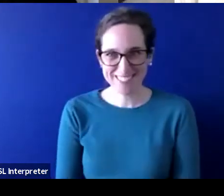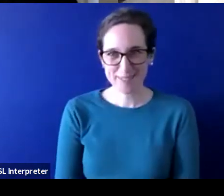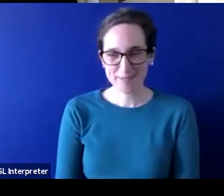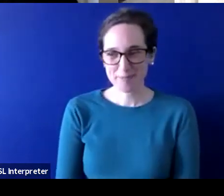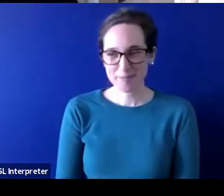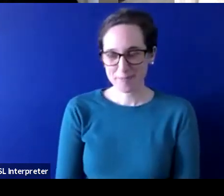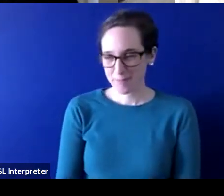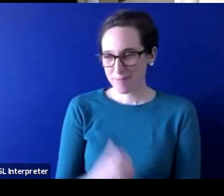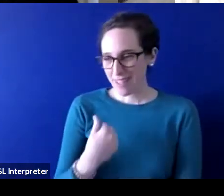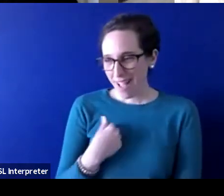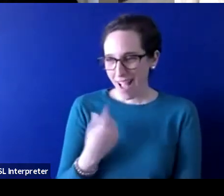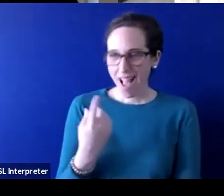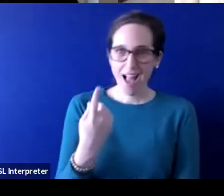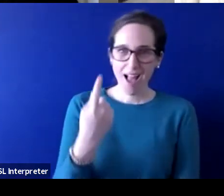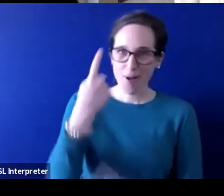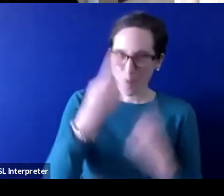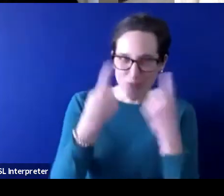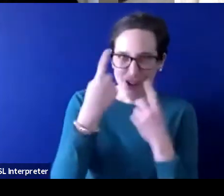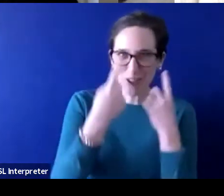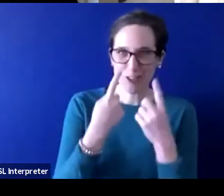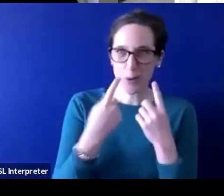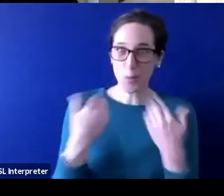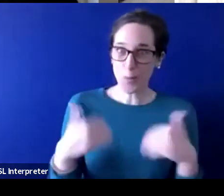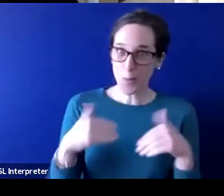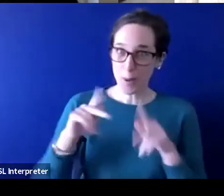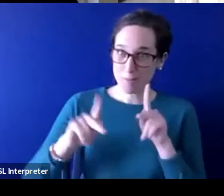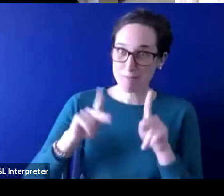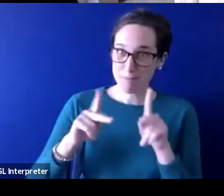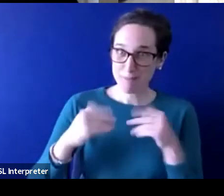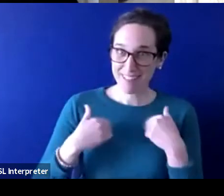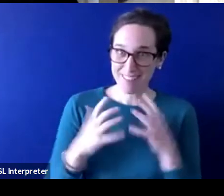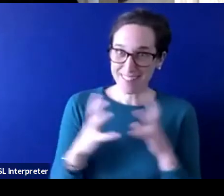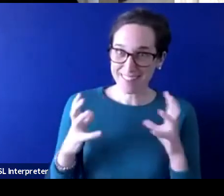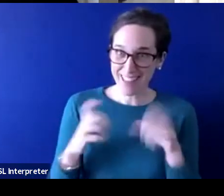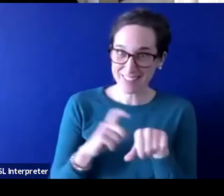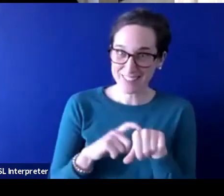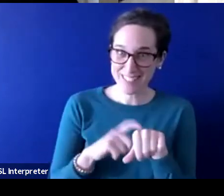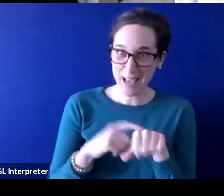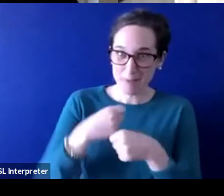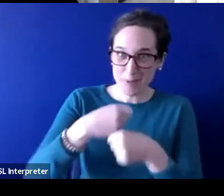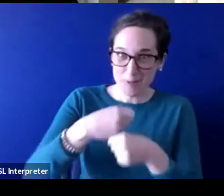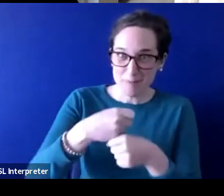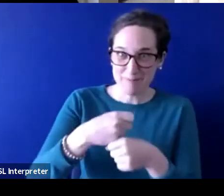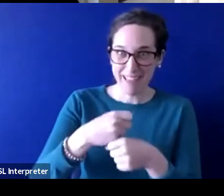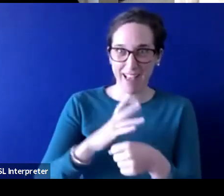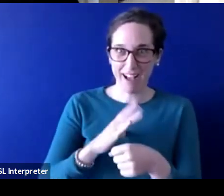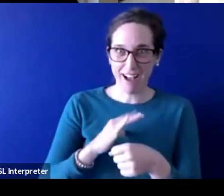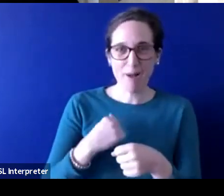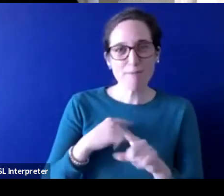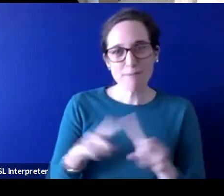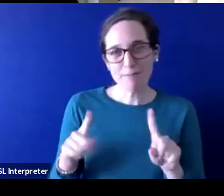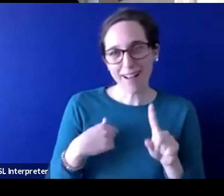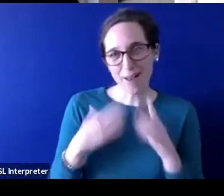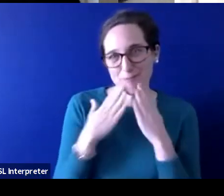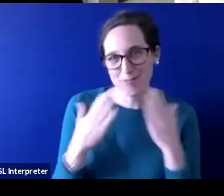how some people have a lot of time to create those, but I'm grateful because they're so creative, actually, some